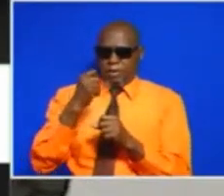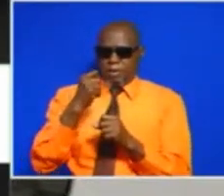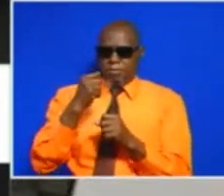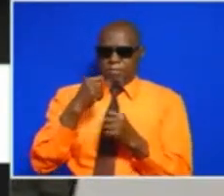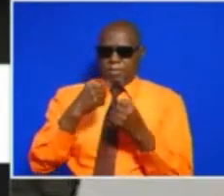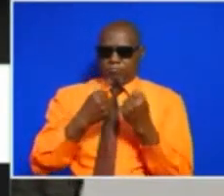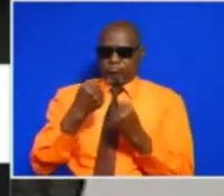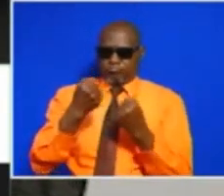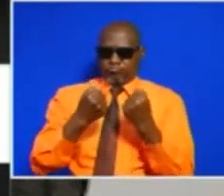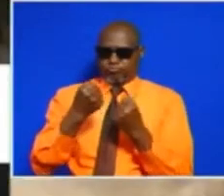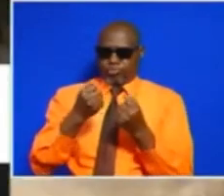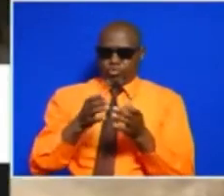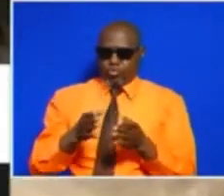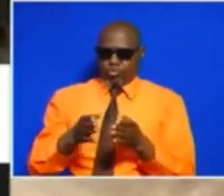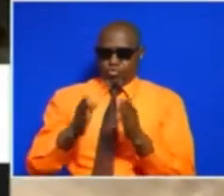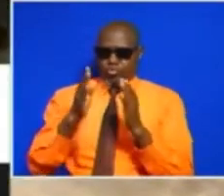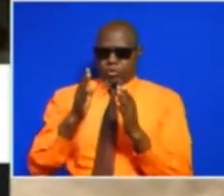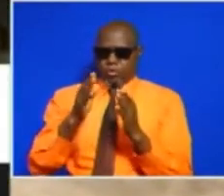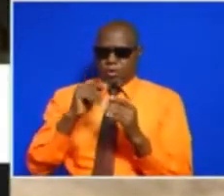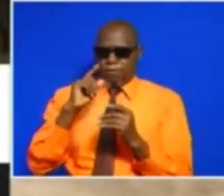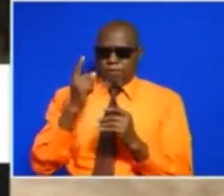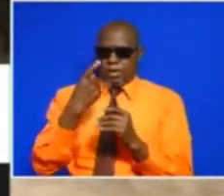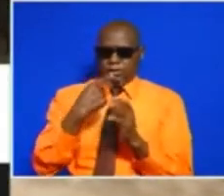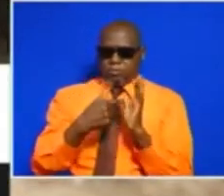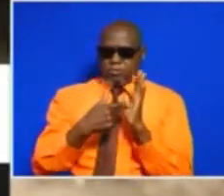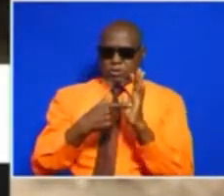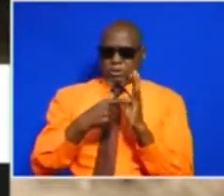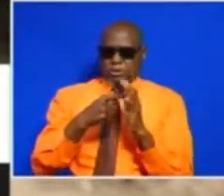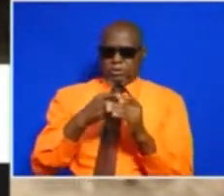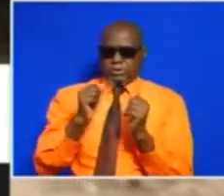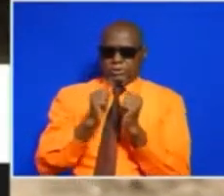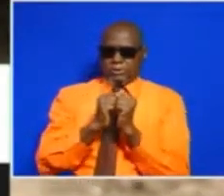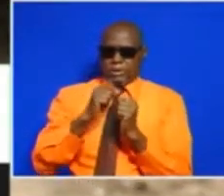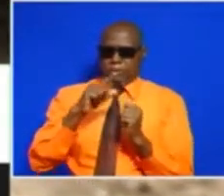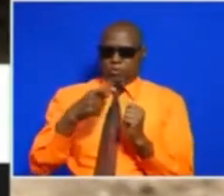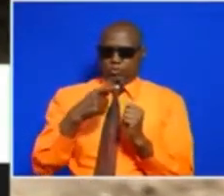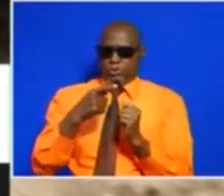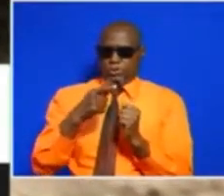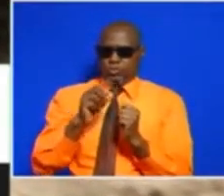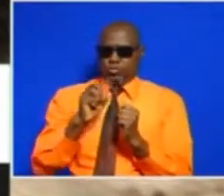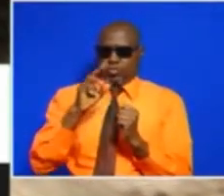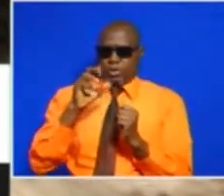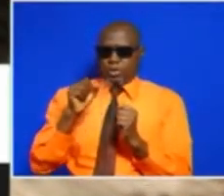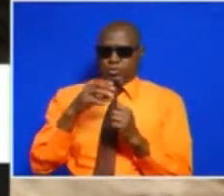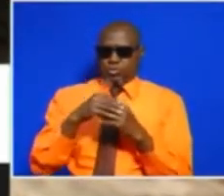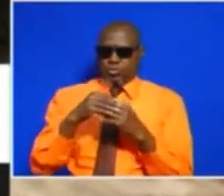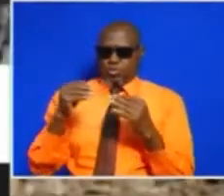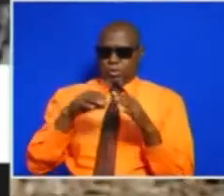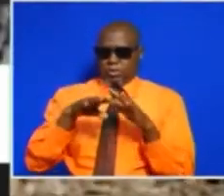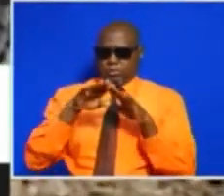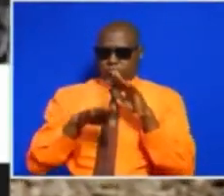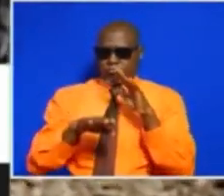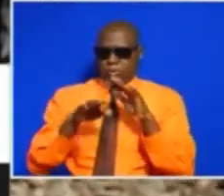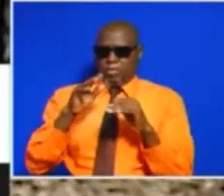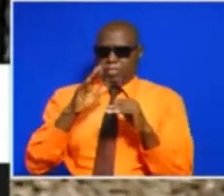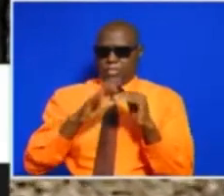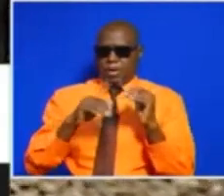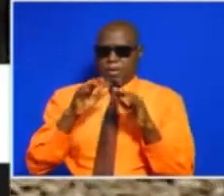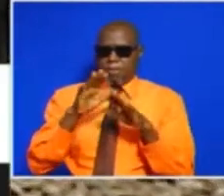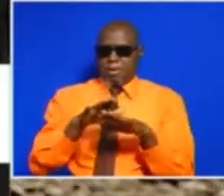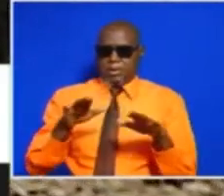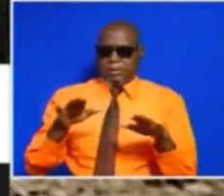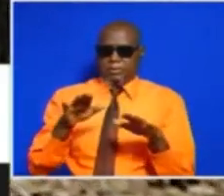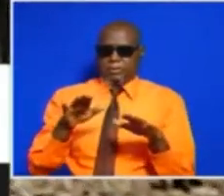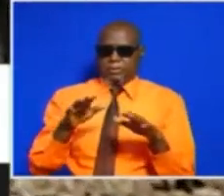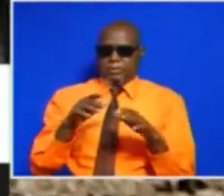in 2014. The first model costed $10,000, significantly lower than the market prices of